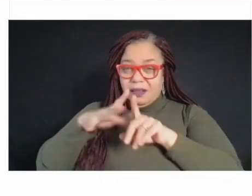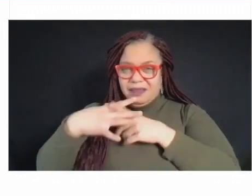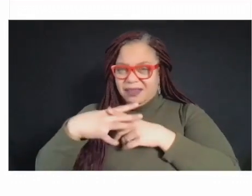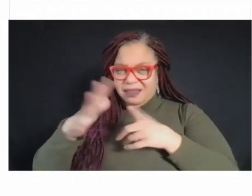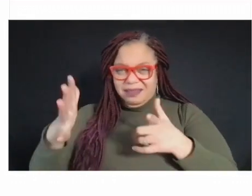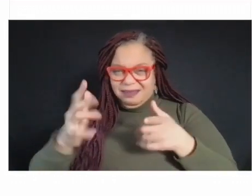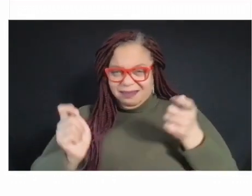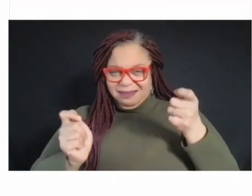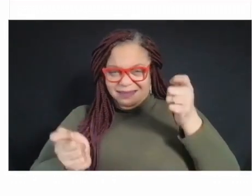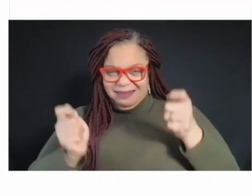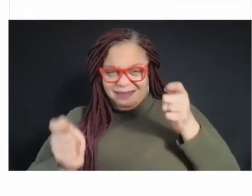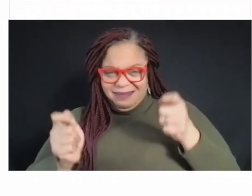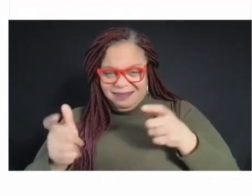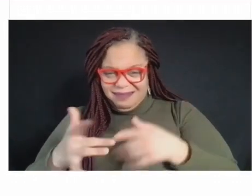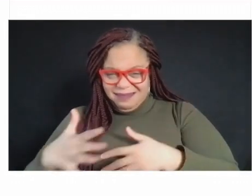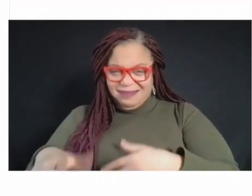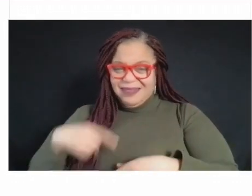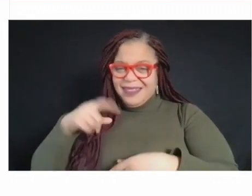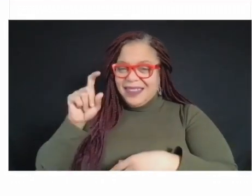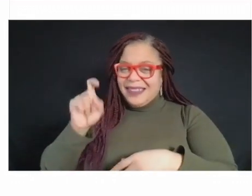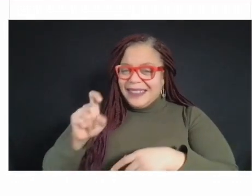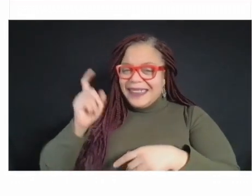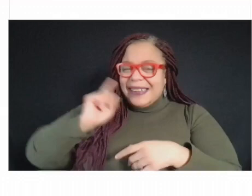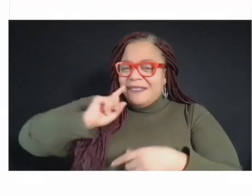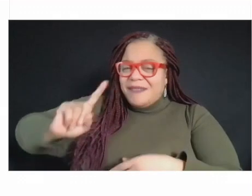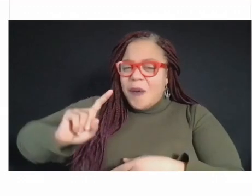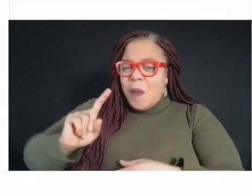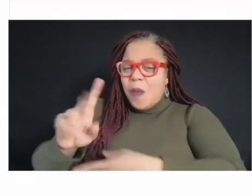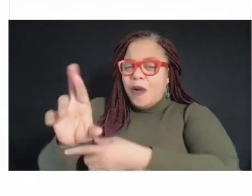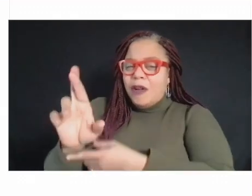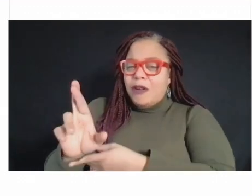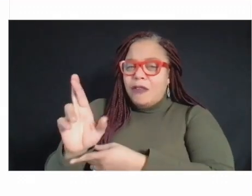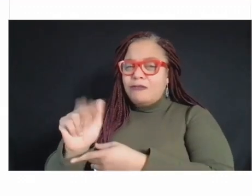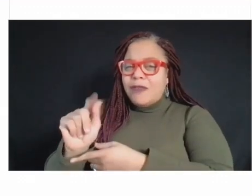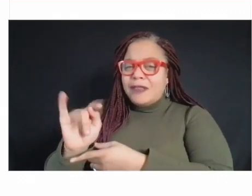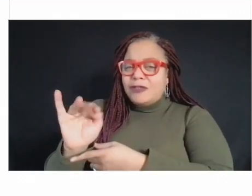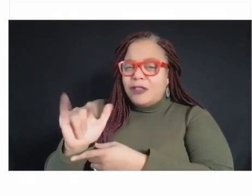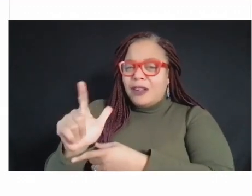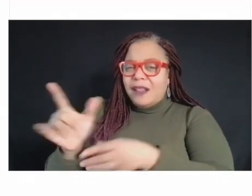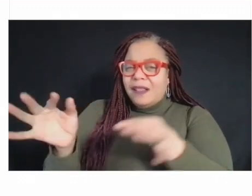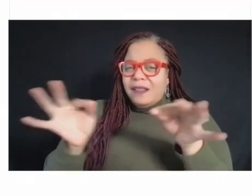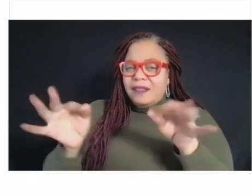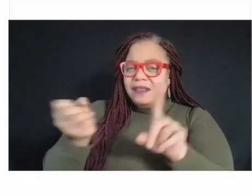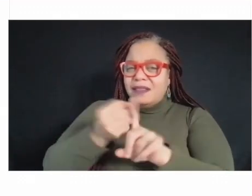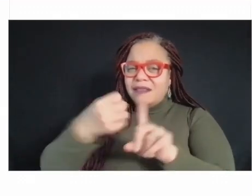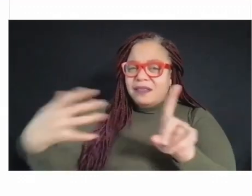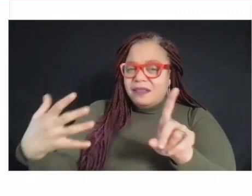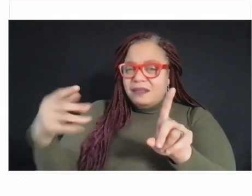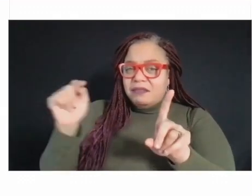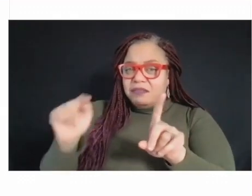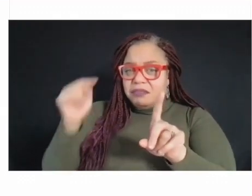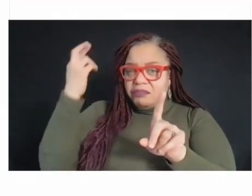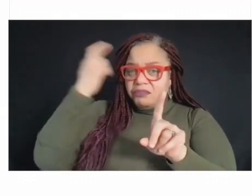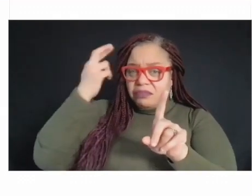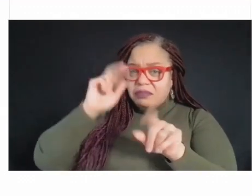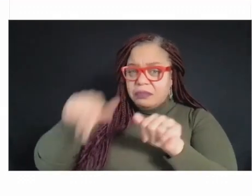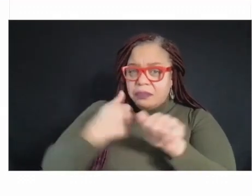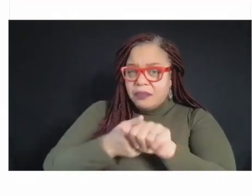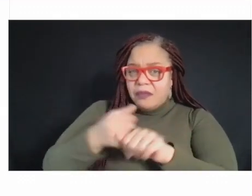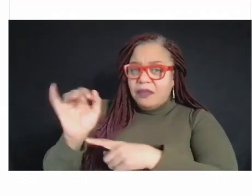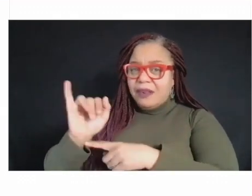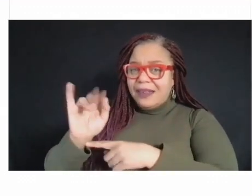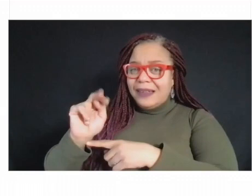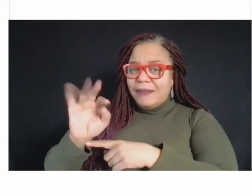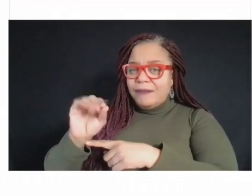a rationale to explain the infodemic, which is to say a sudden huge surge in uncertainty